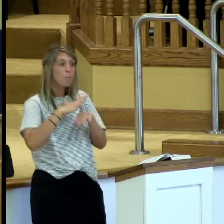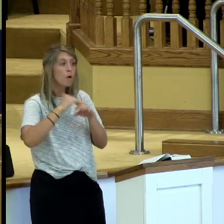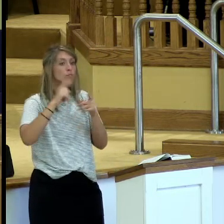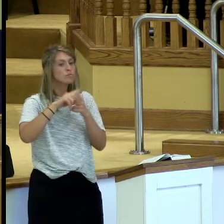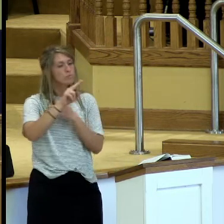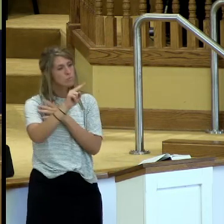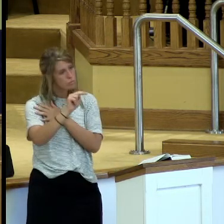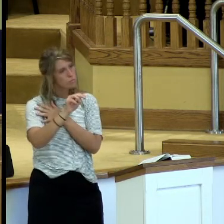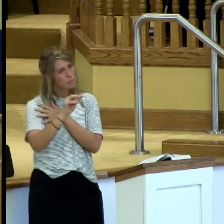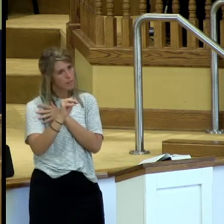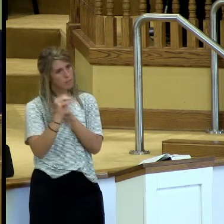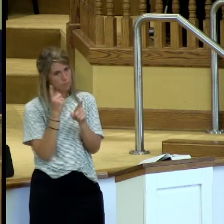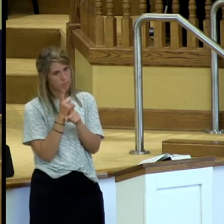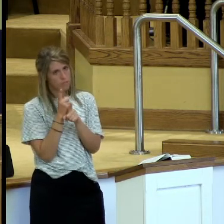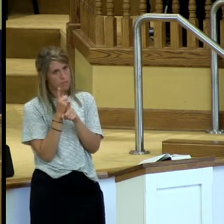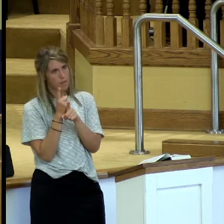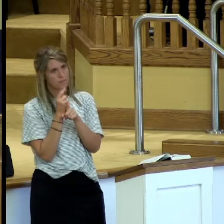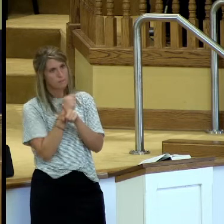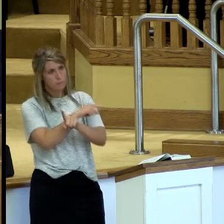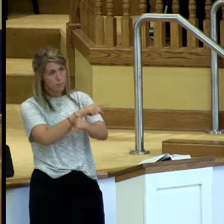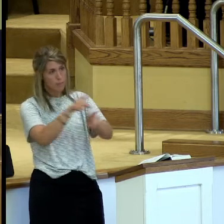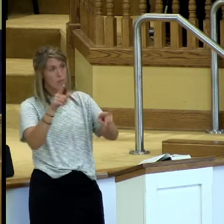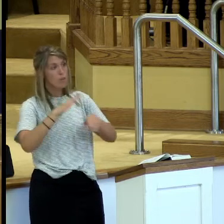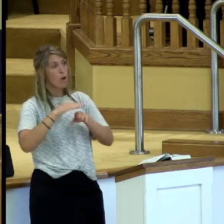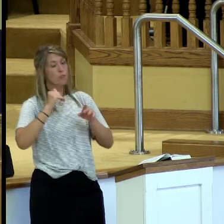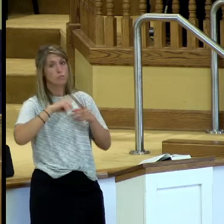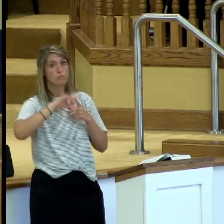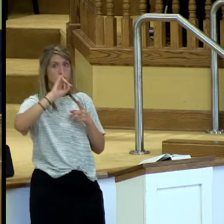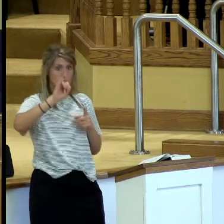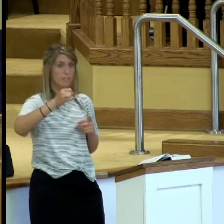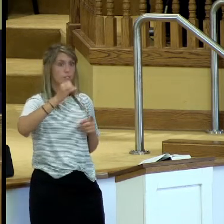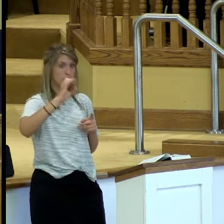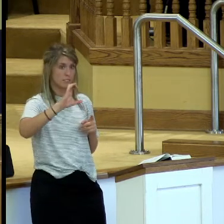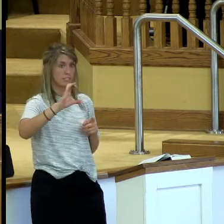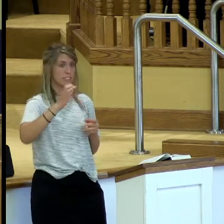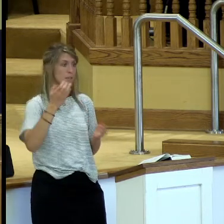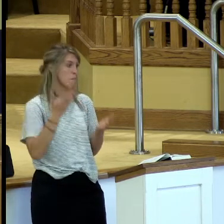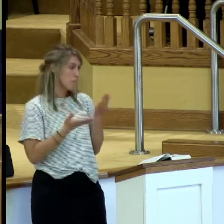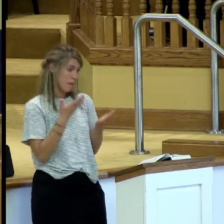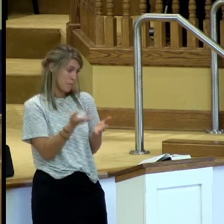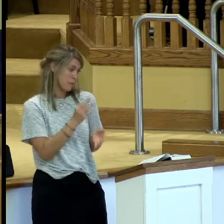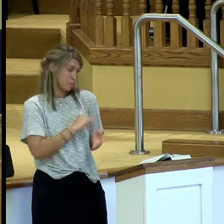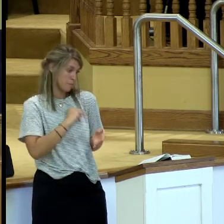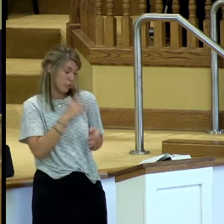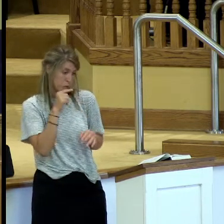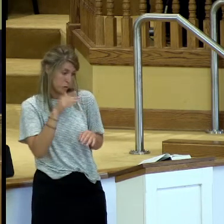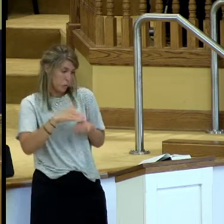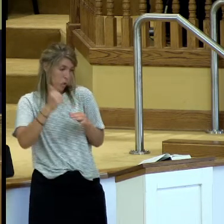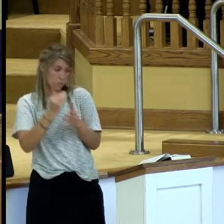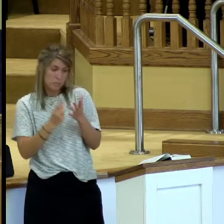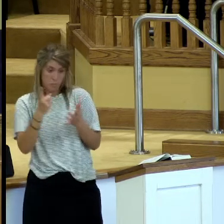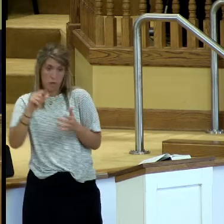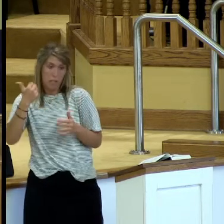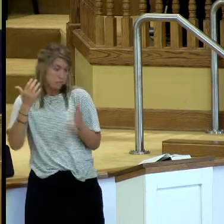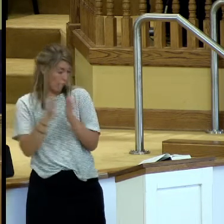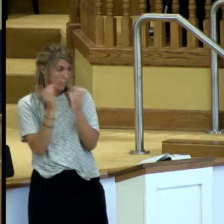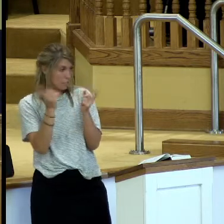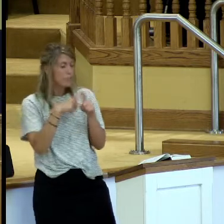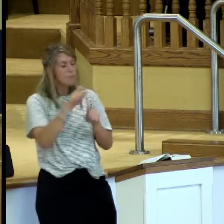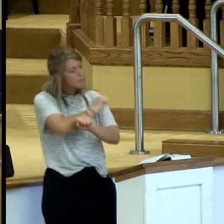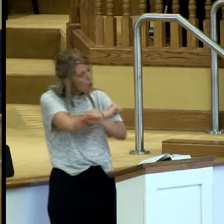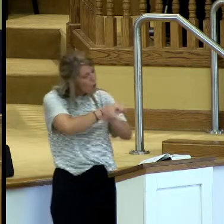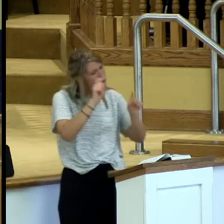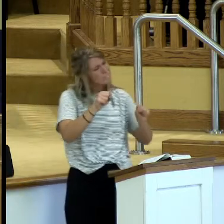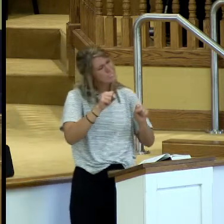called to New Mexico. Y'all are called to Jefferson City. Maybe there's a missionary in here called somewhere else. Hallelujah. But we can